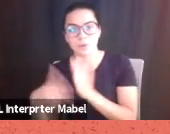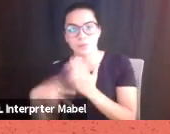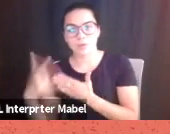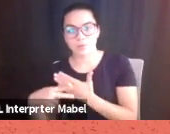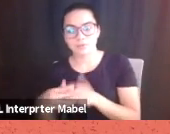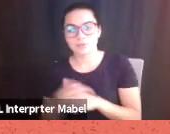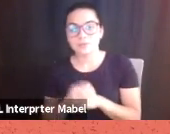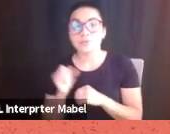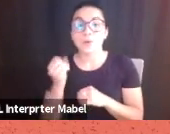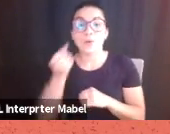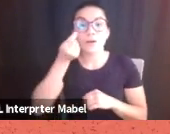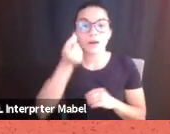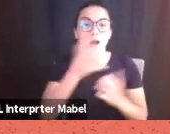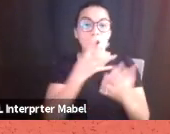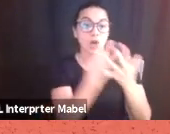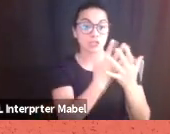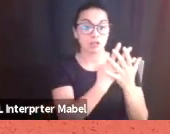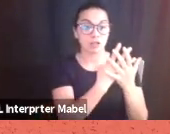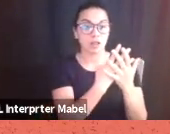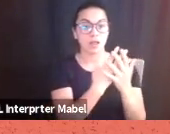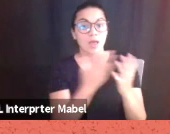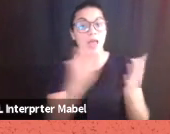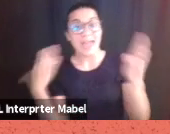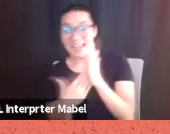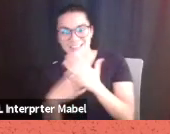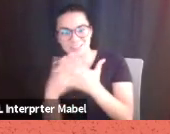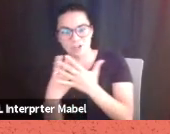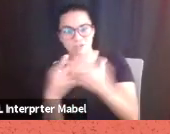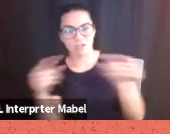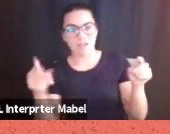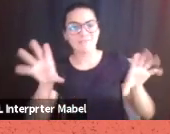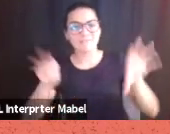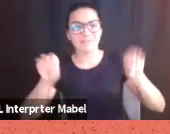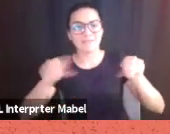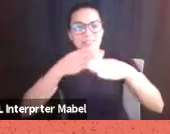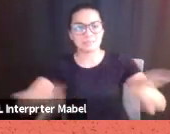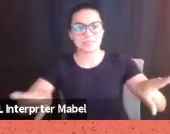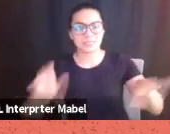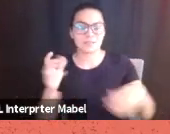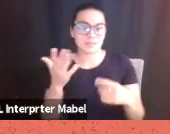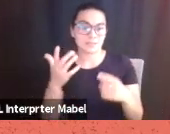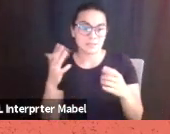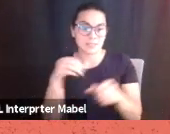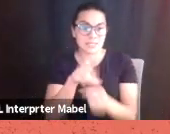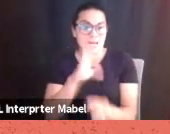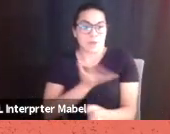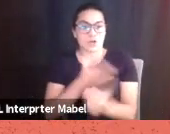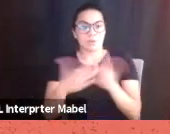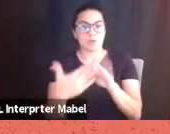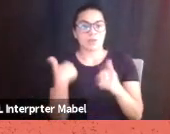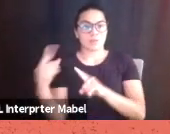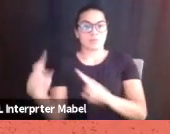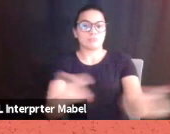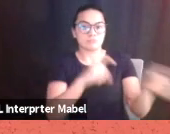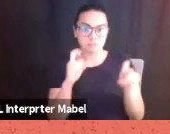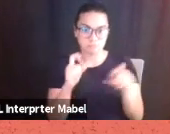currently has a 50-50 split in the community, or like the community that we at least have been able to capture.